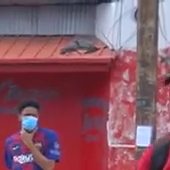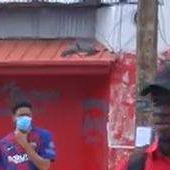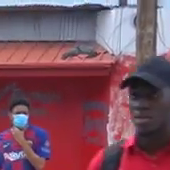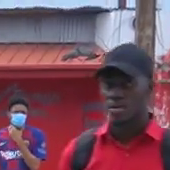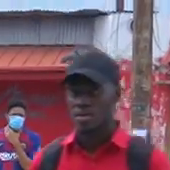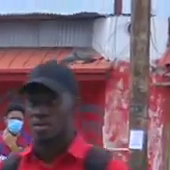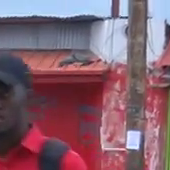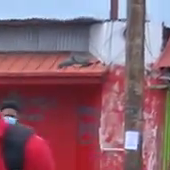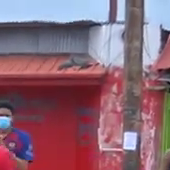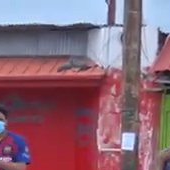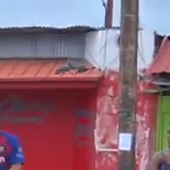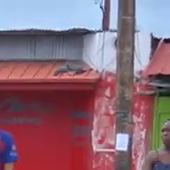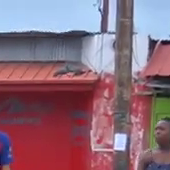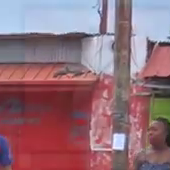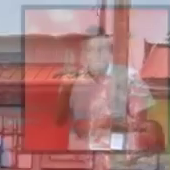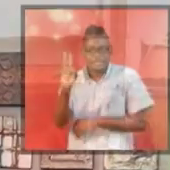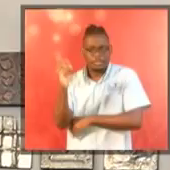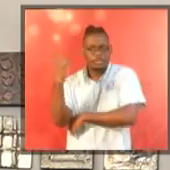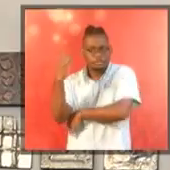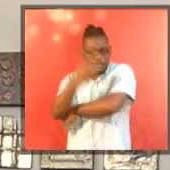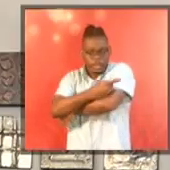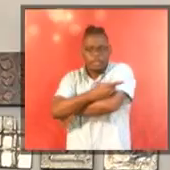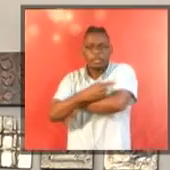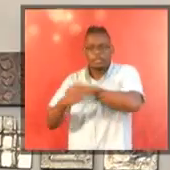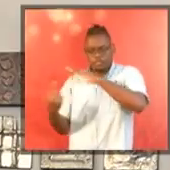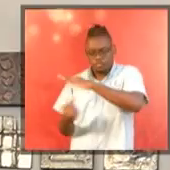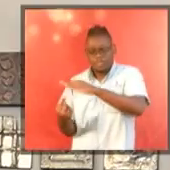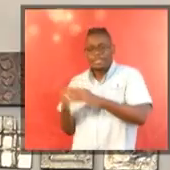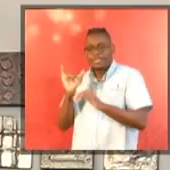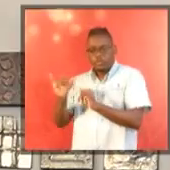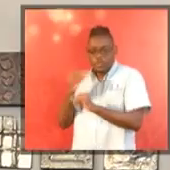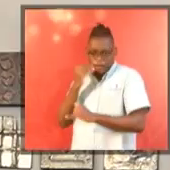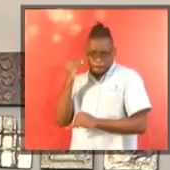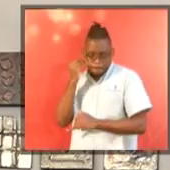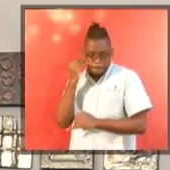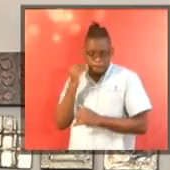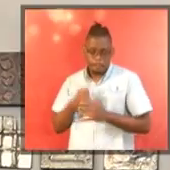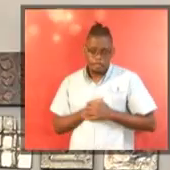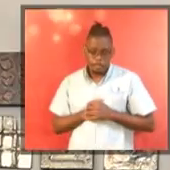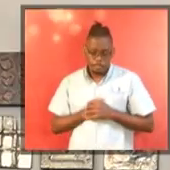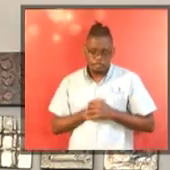distances from family members. Wason, TTT News.